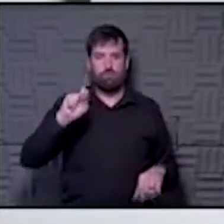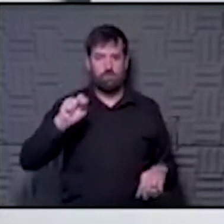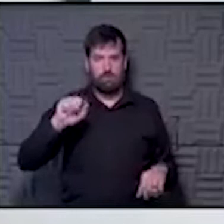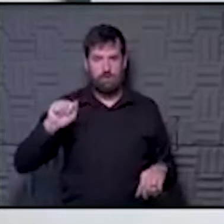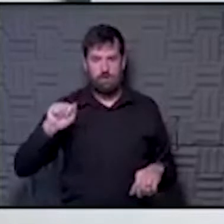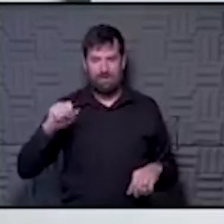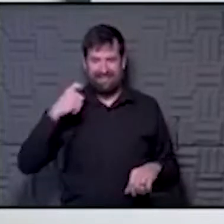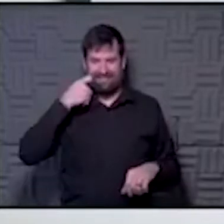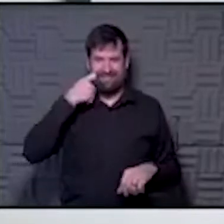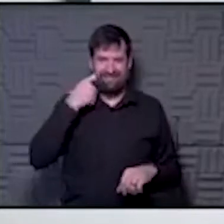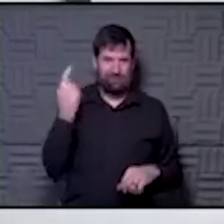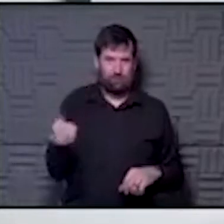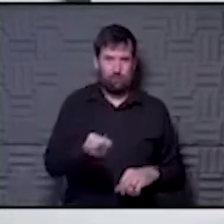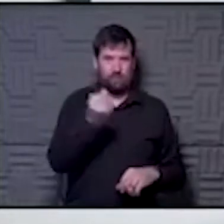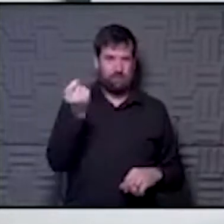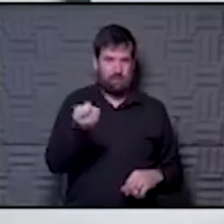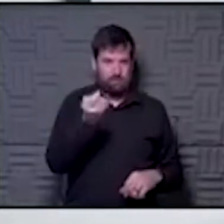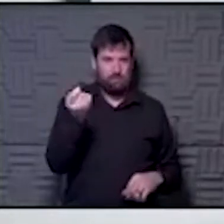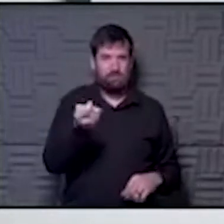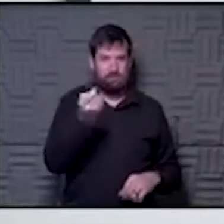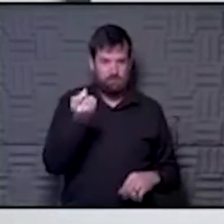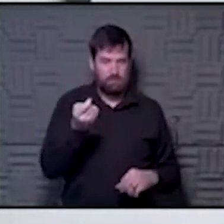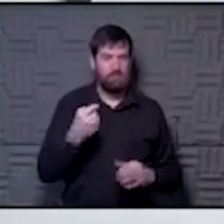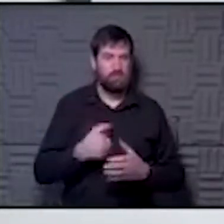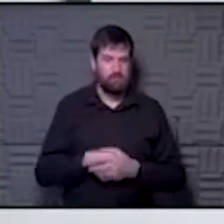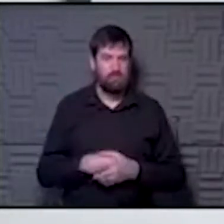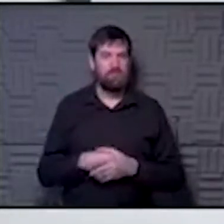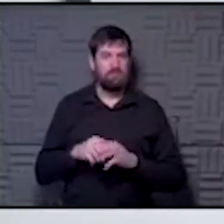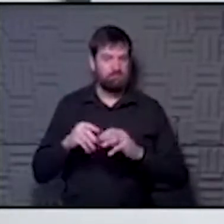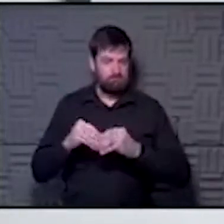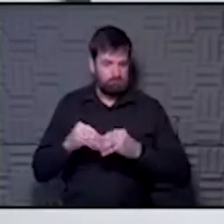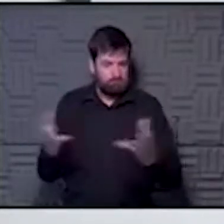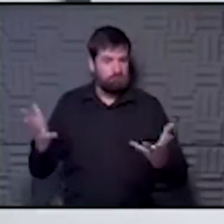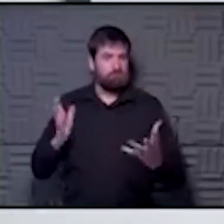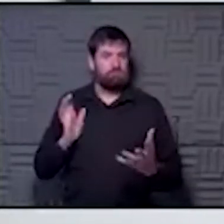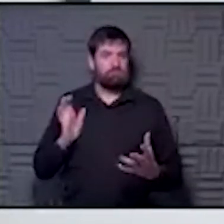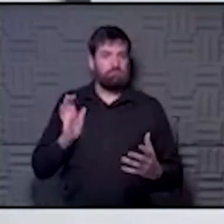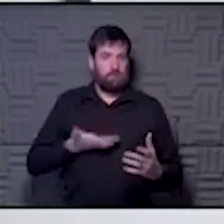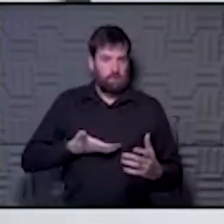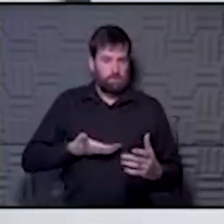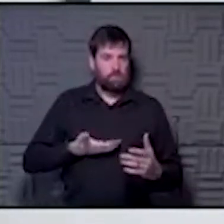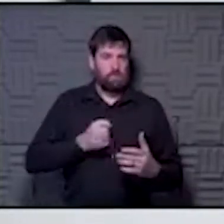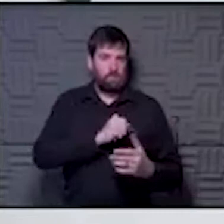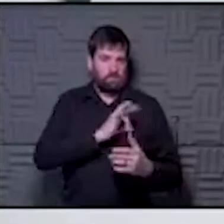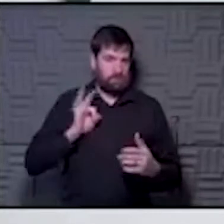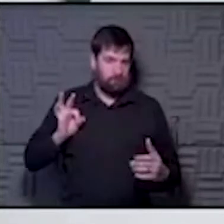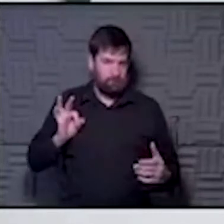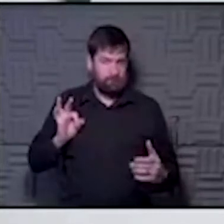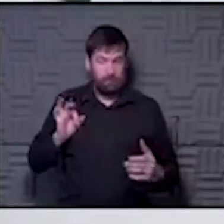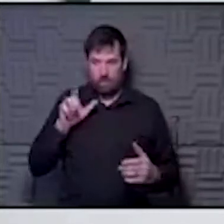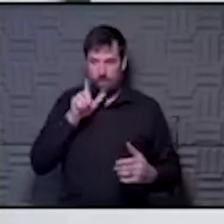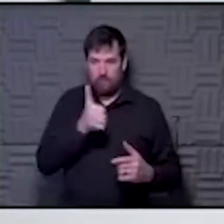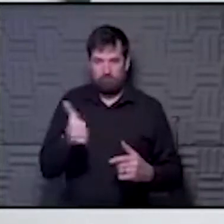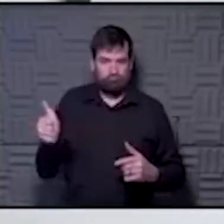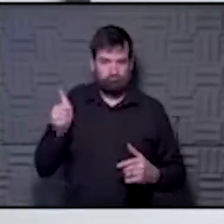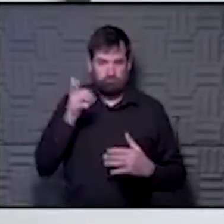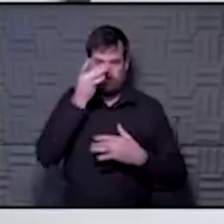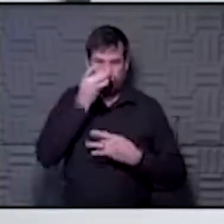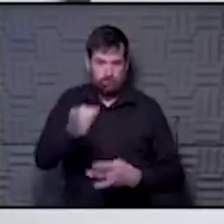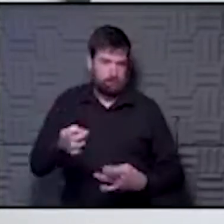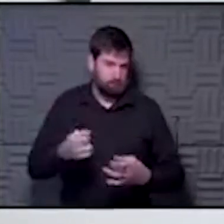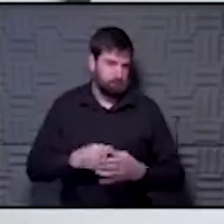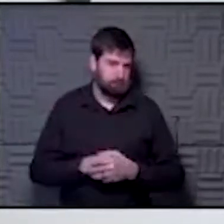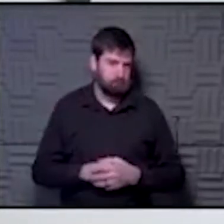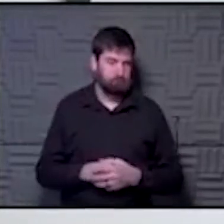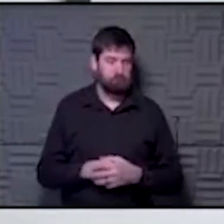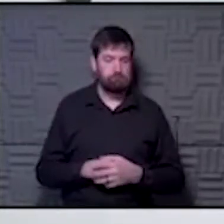on Tuesday of last week, and we were able to vaccinate all of our staff that were interested on that day.